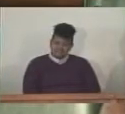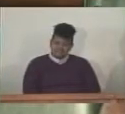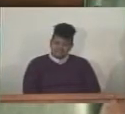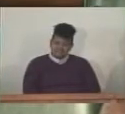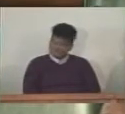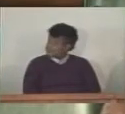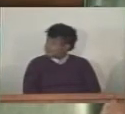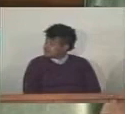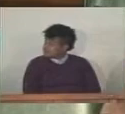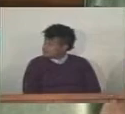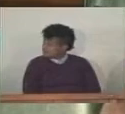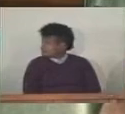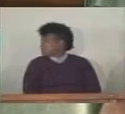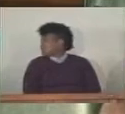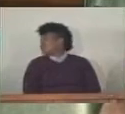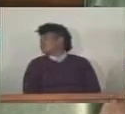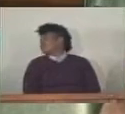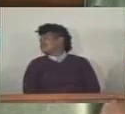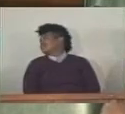Mr.